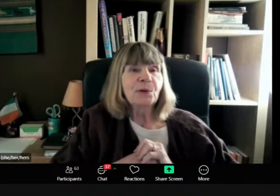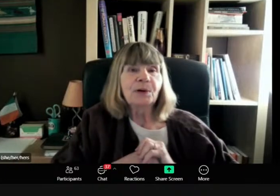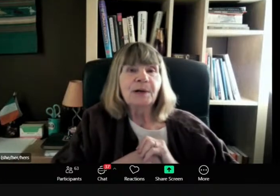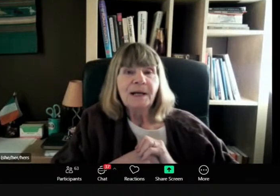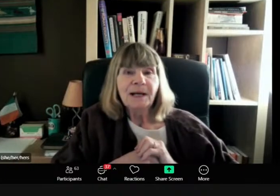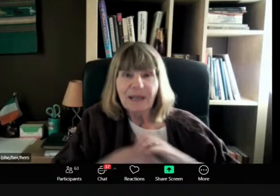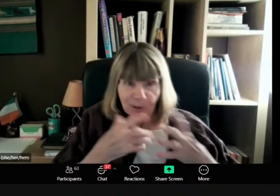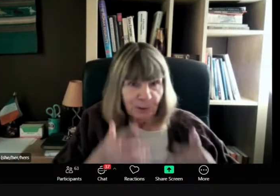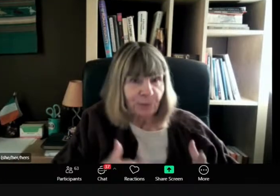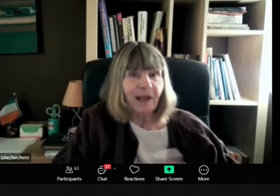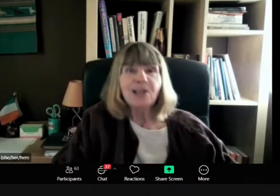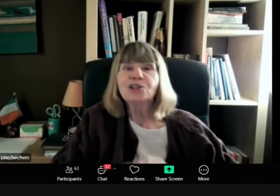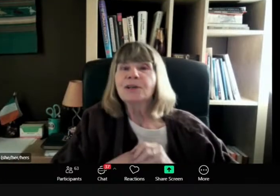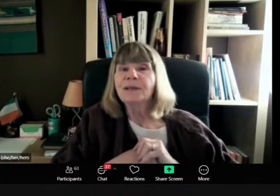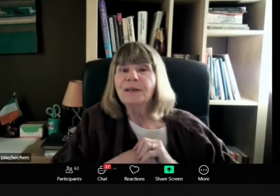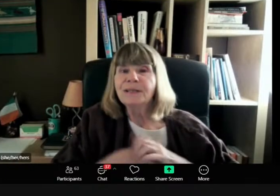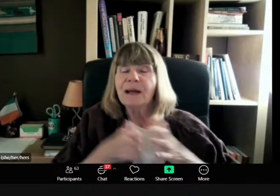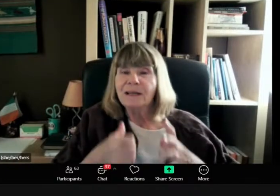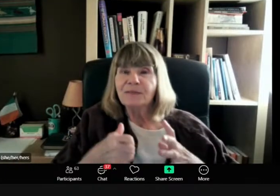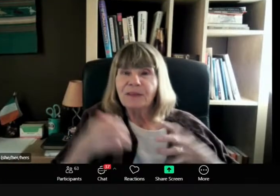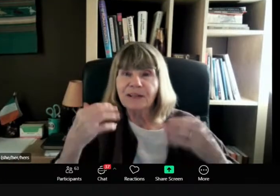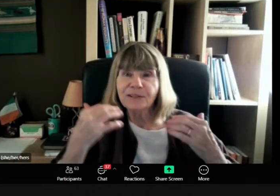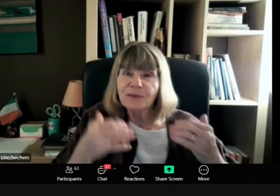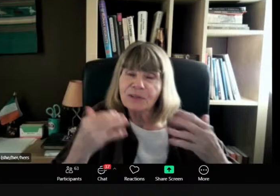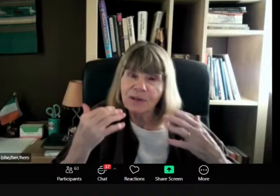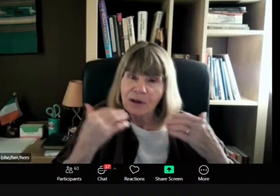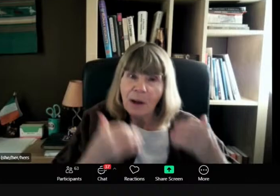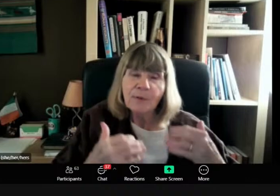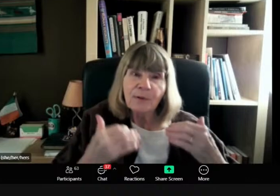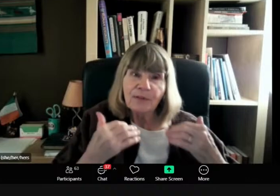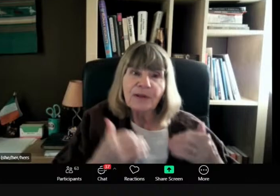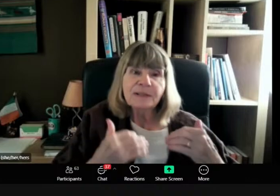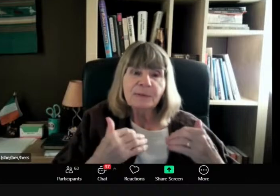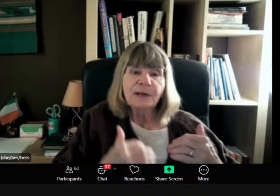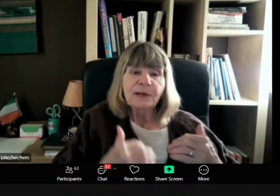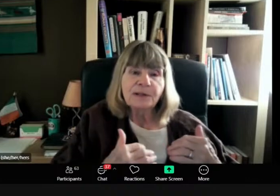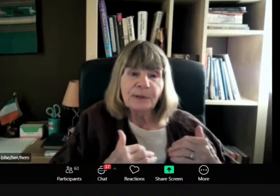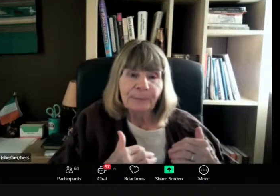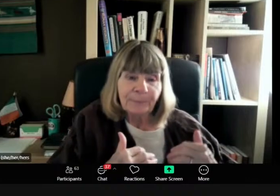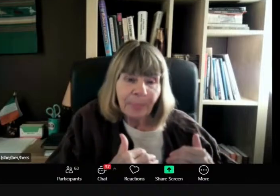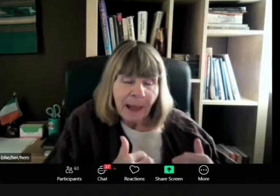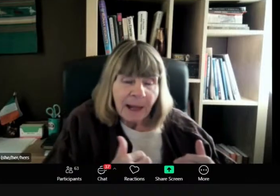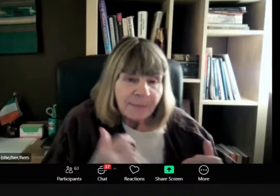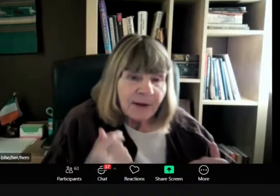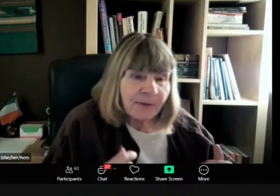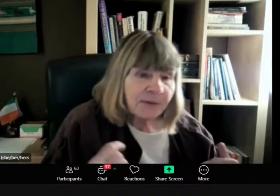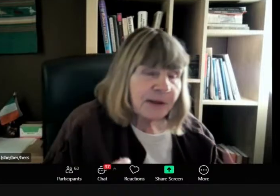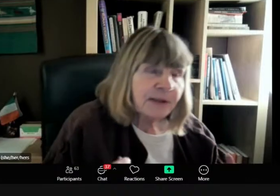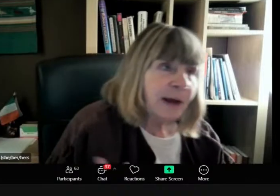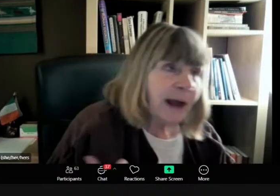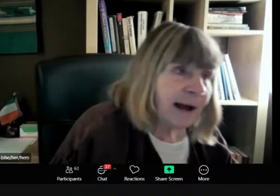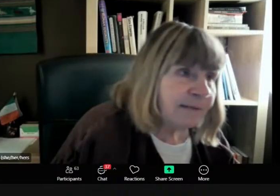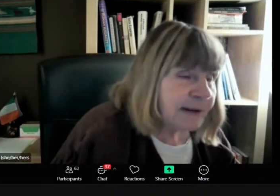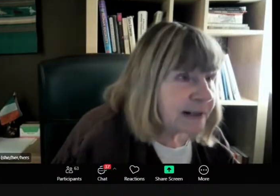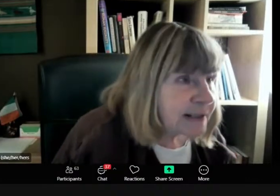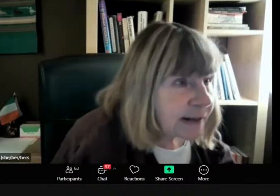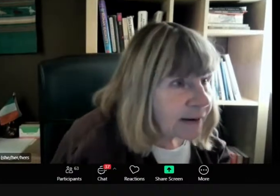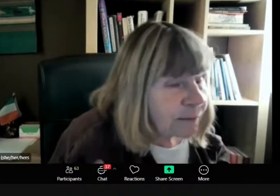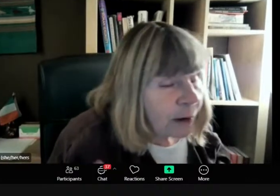recommendations for, again, lubrication, these kinds of things. So there's a number of things that we can do. The other thing that we